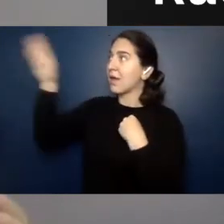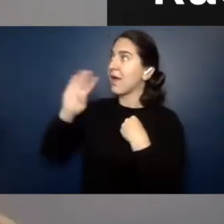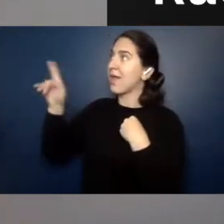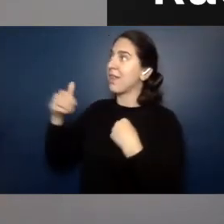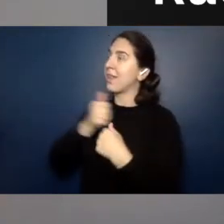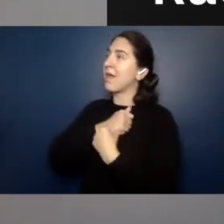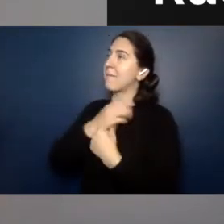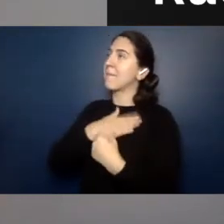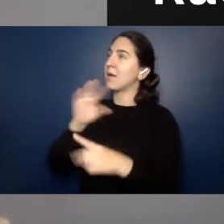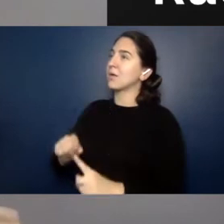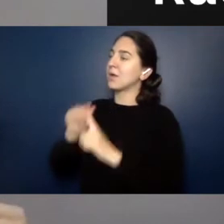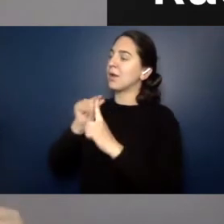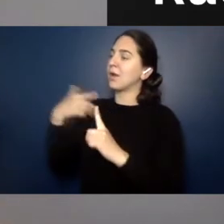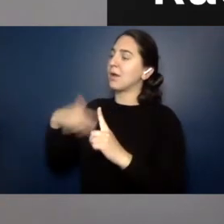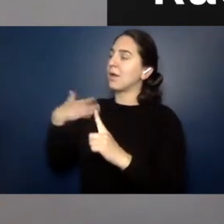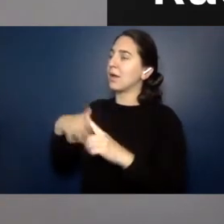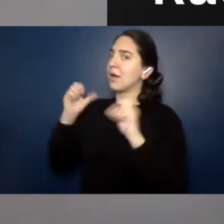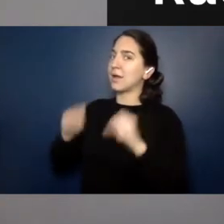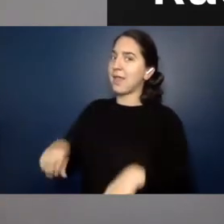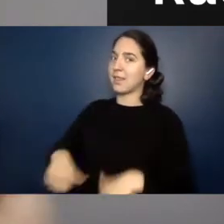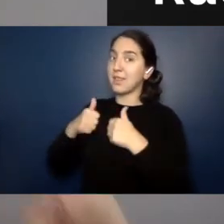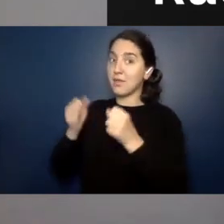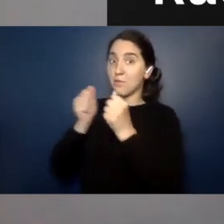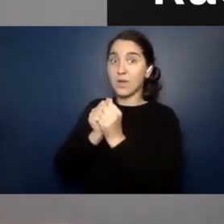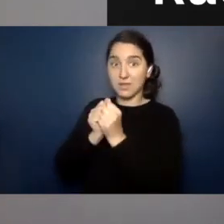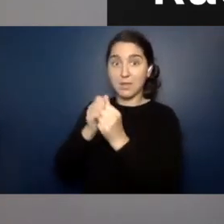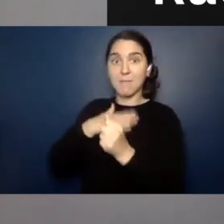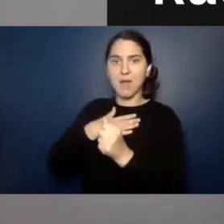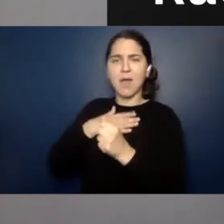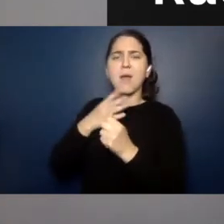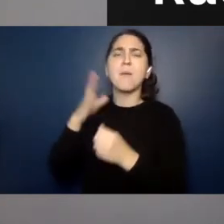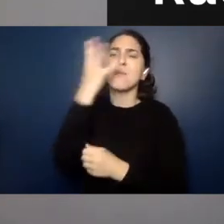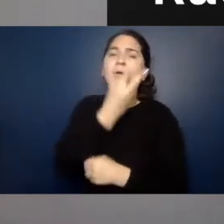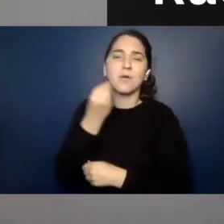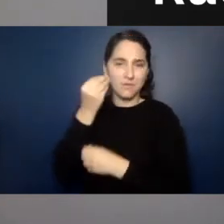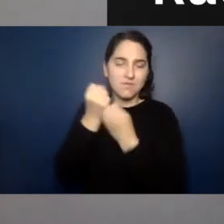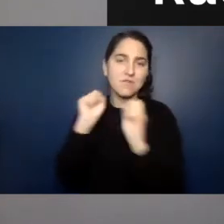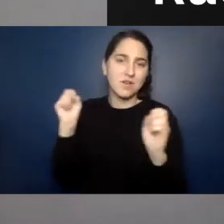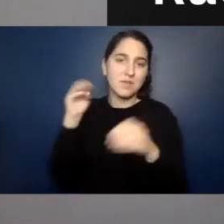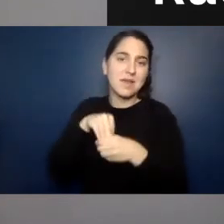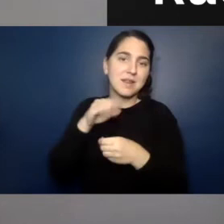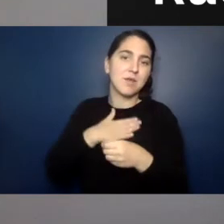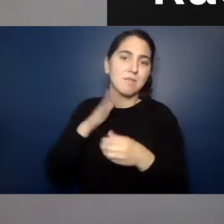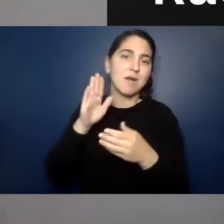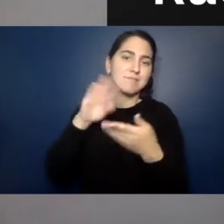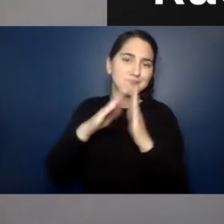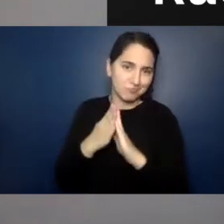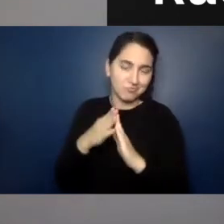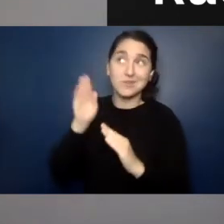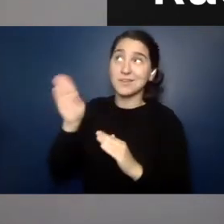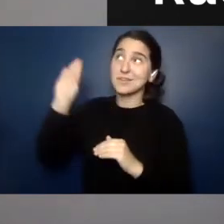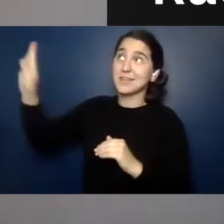designed, special. We have got to remain all of that for the sake of community.